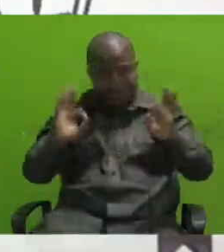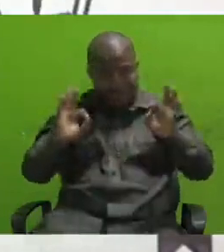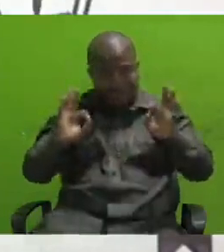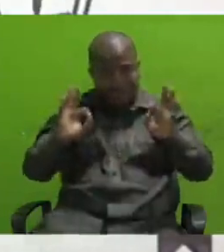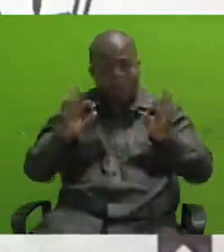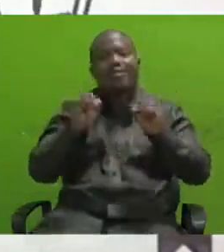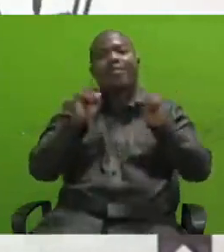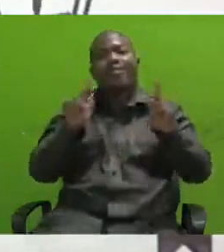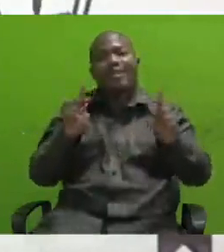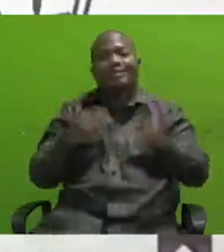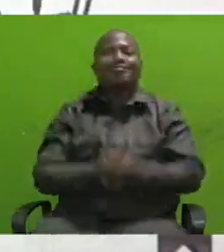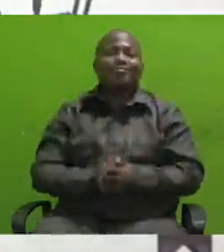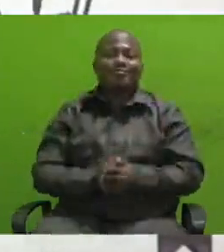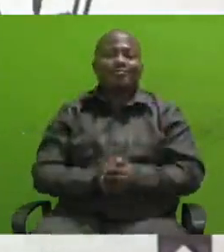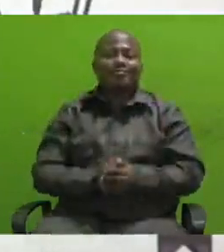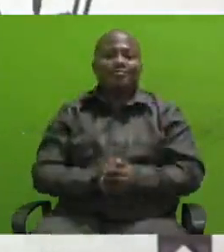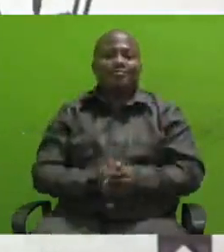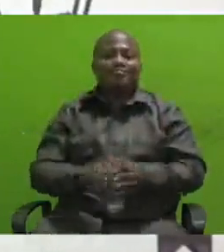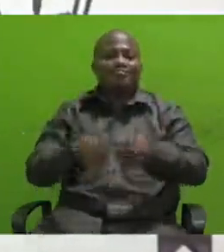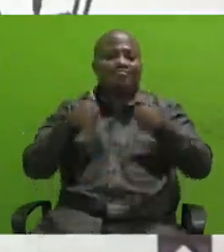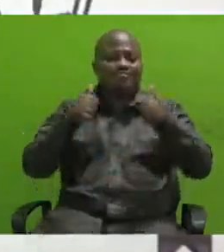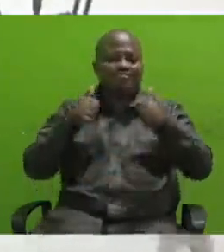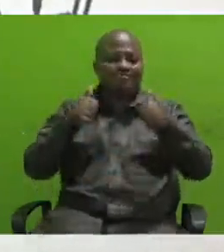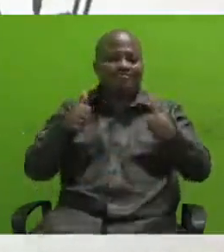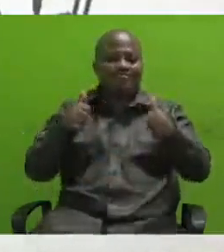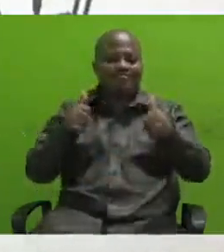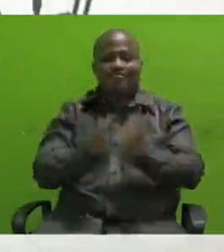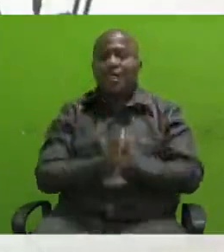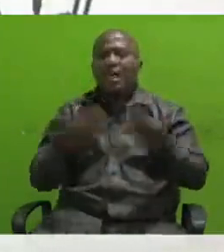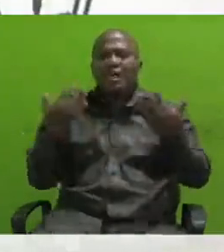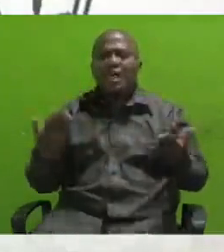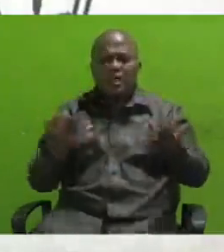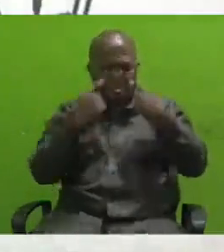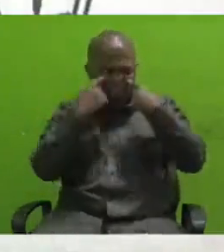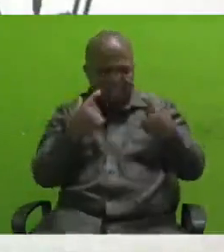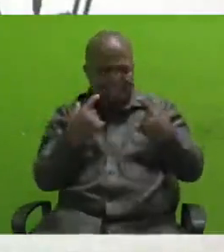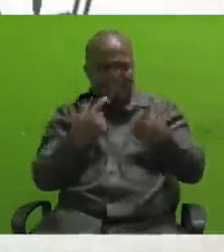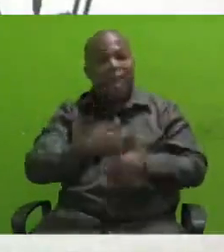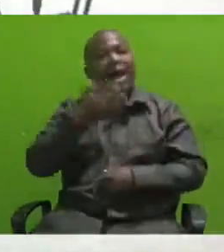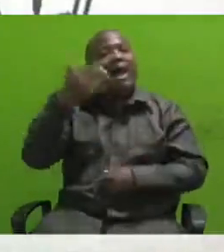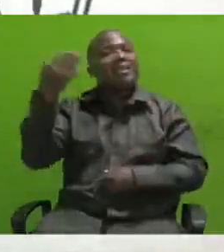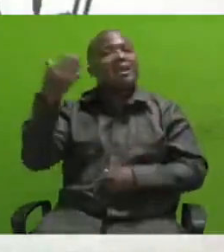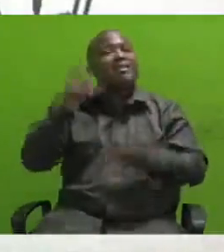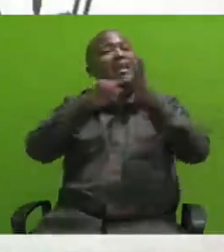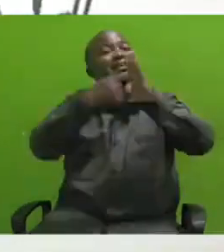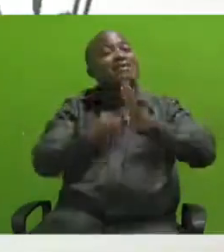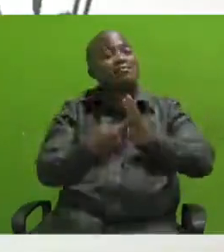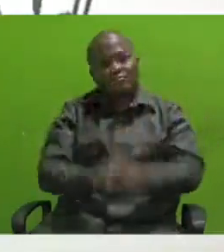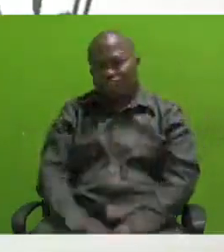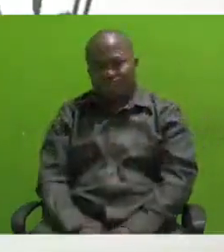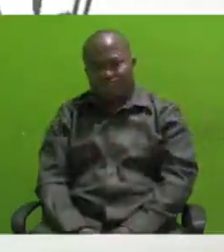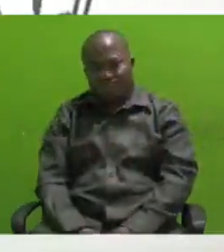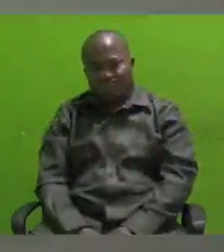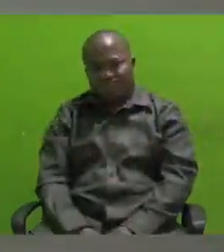Yes. Very good. Now let's check another example. Example number